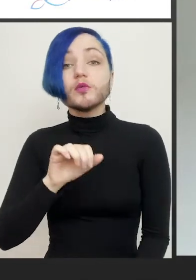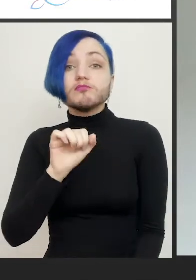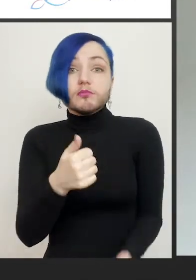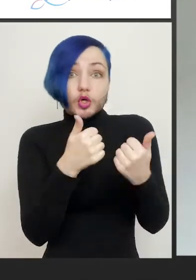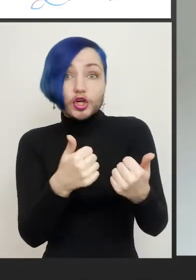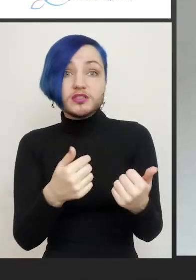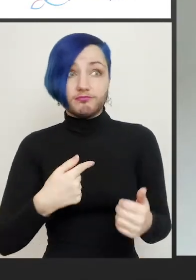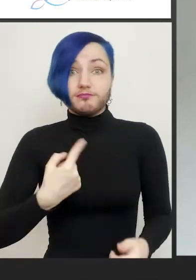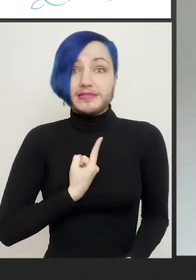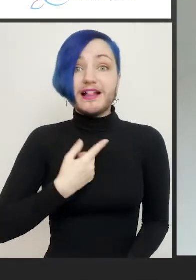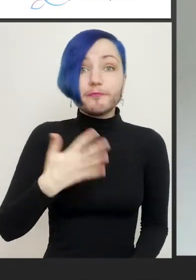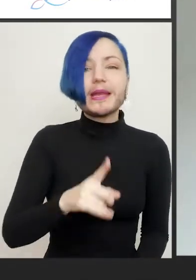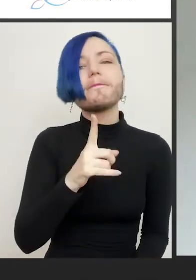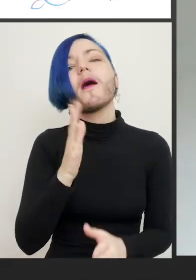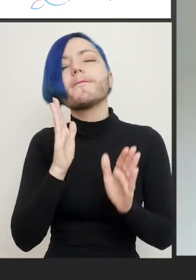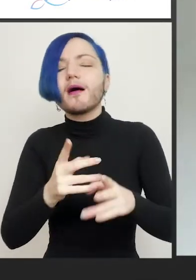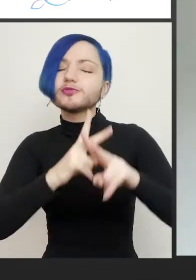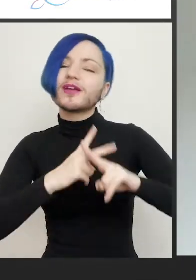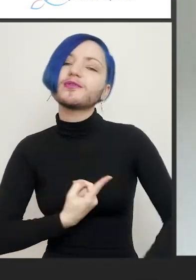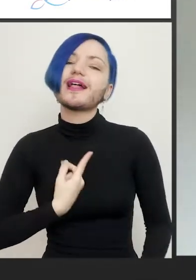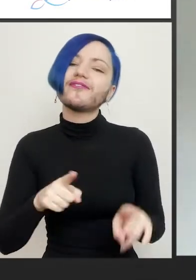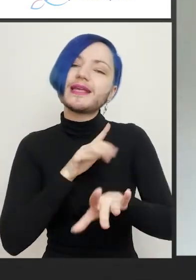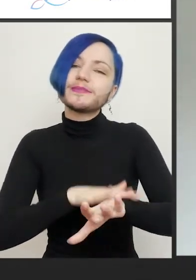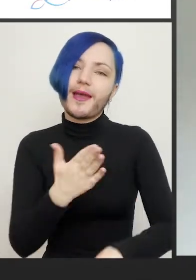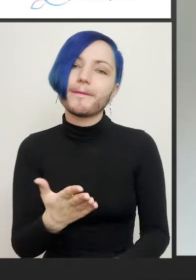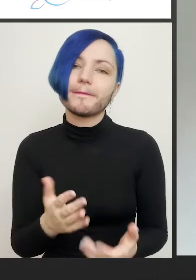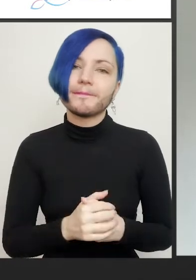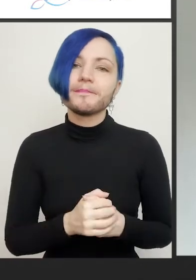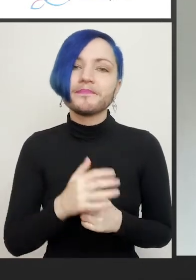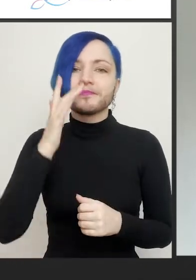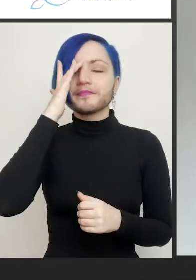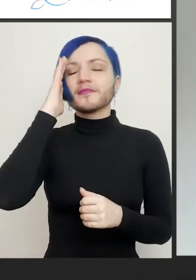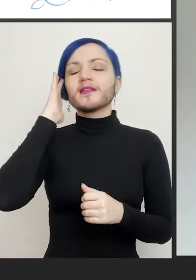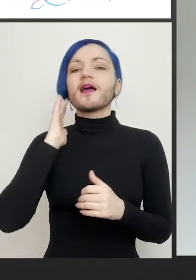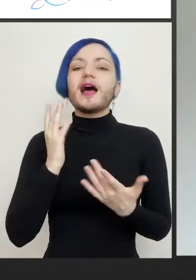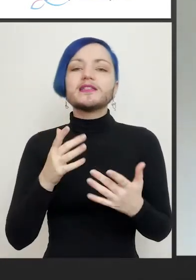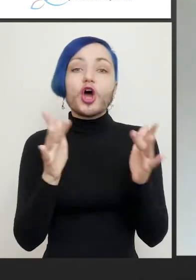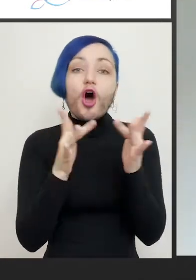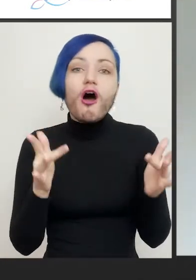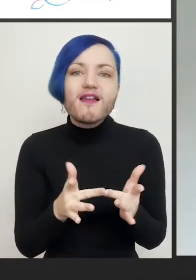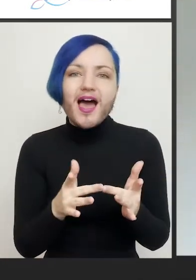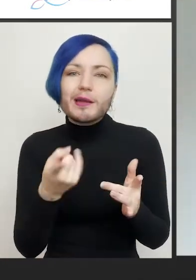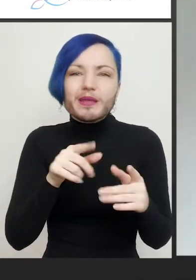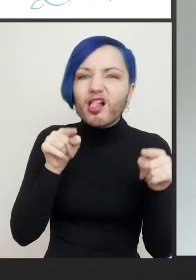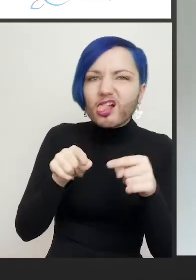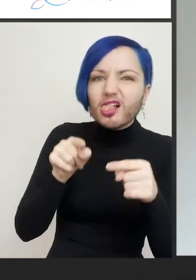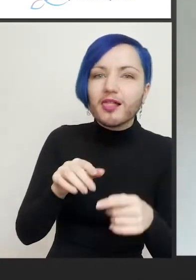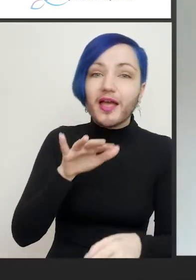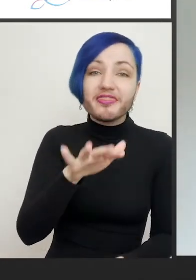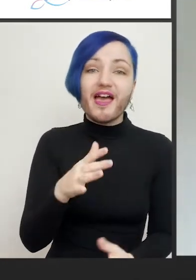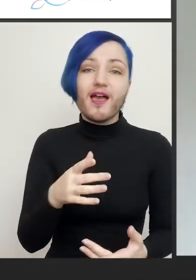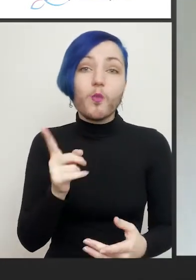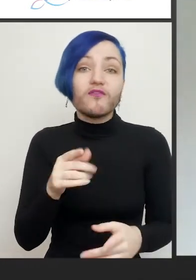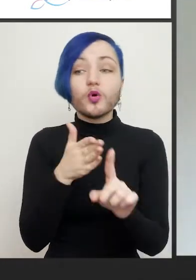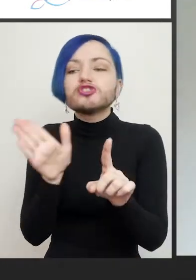about what's the smart way to do that. And sometimes online trolling is there to distract you. That is their intention. They are there to wear you out. These people